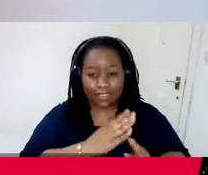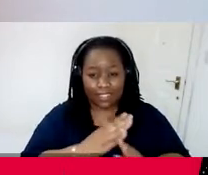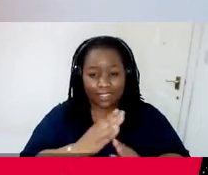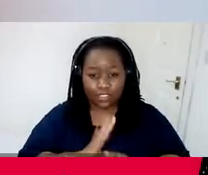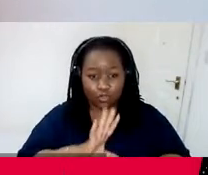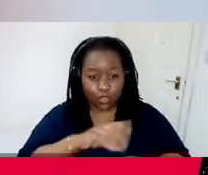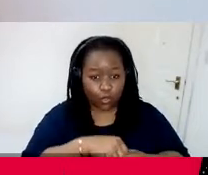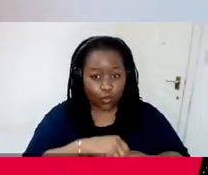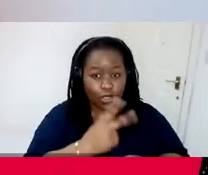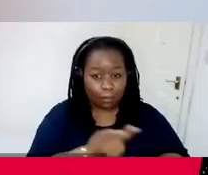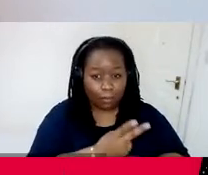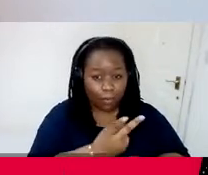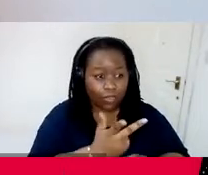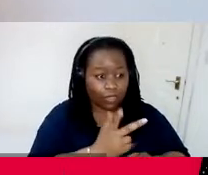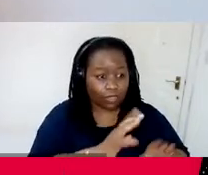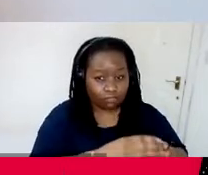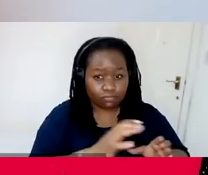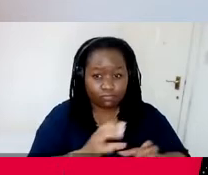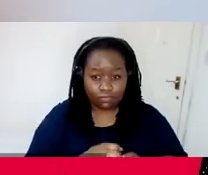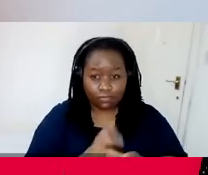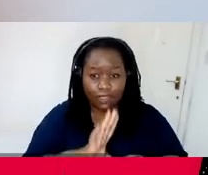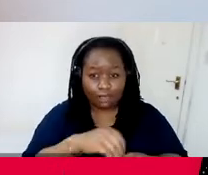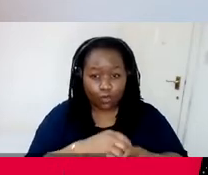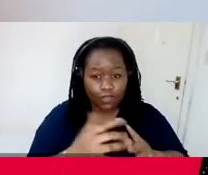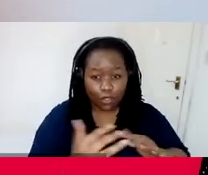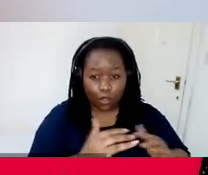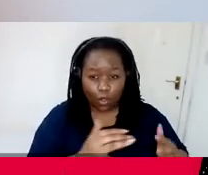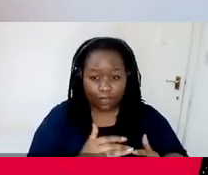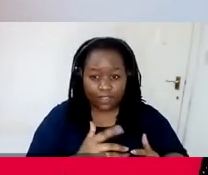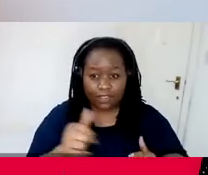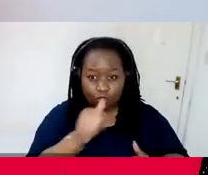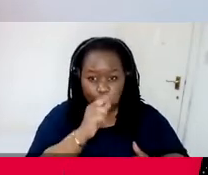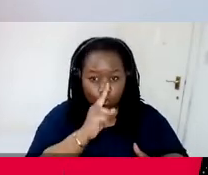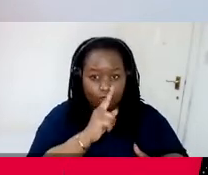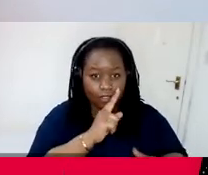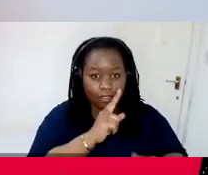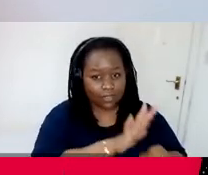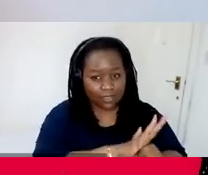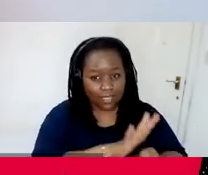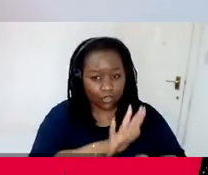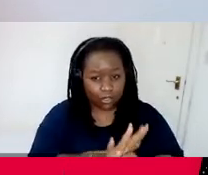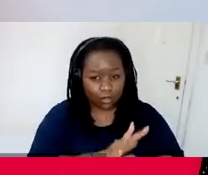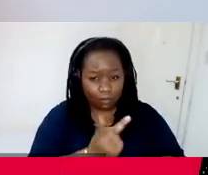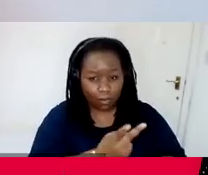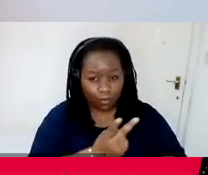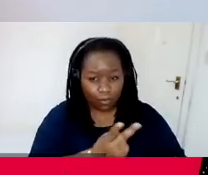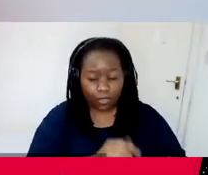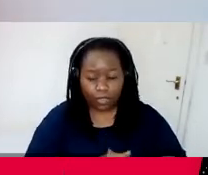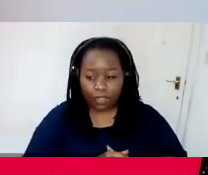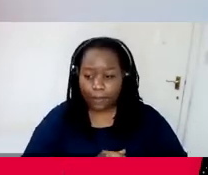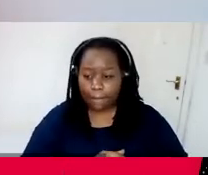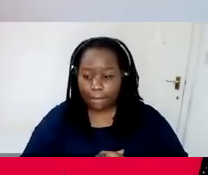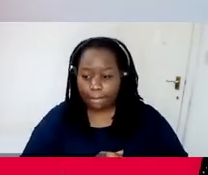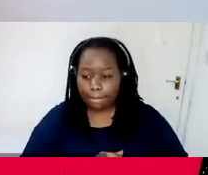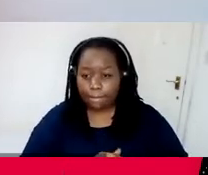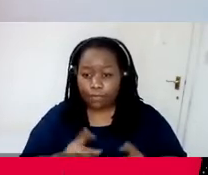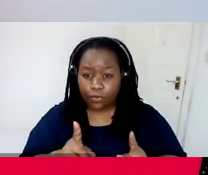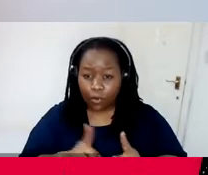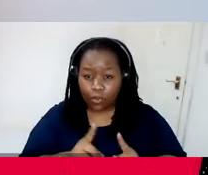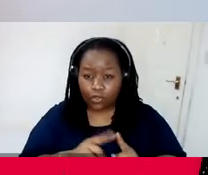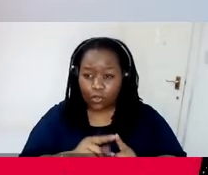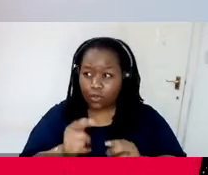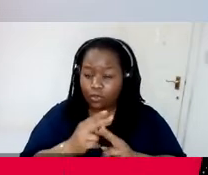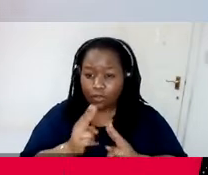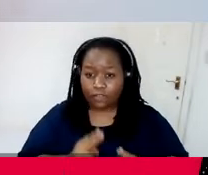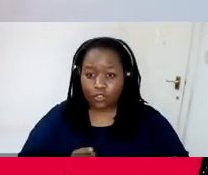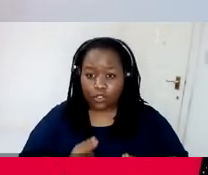the armed conflict. There is also a need to exercise universal